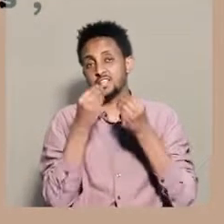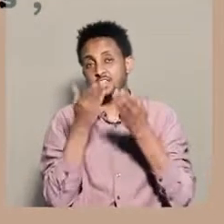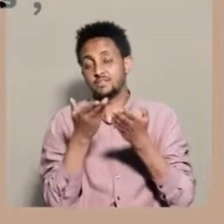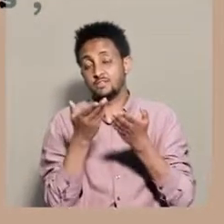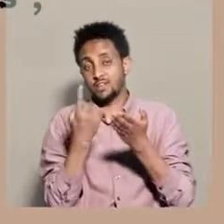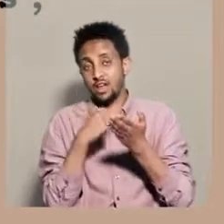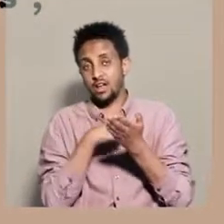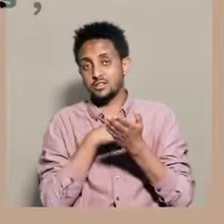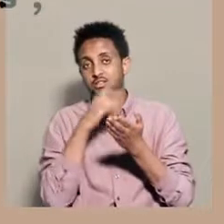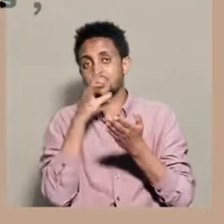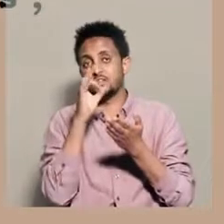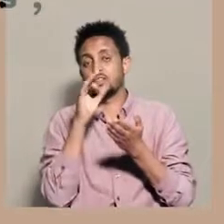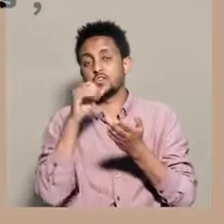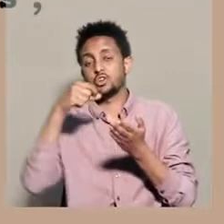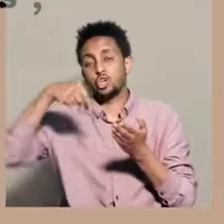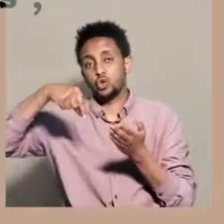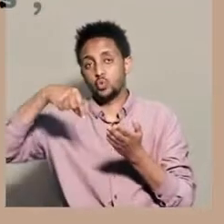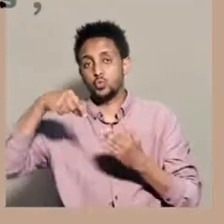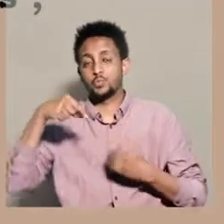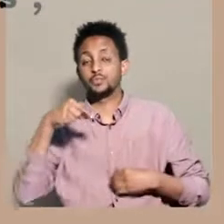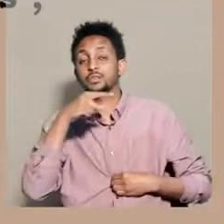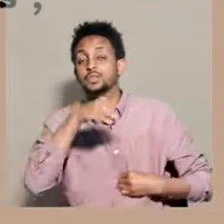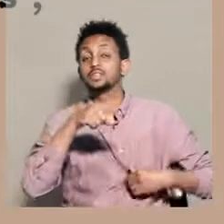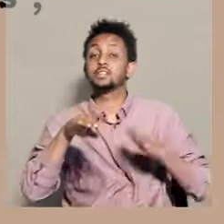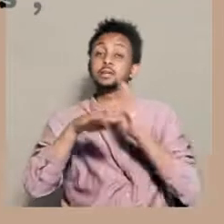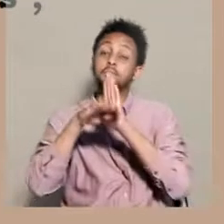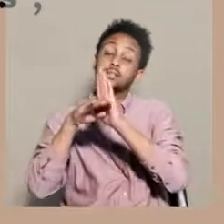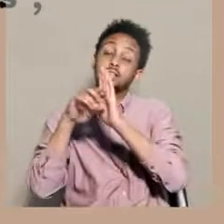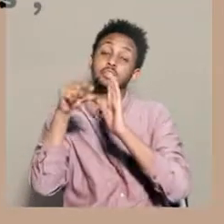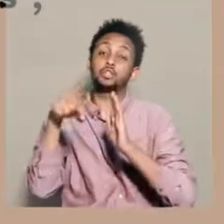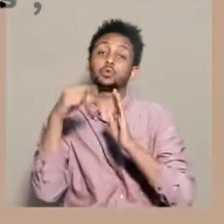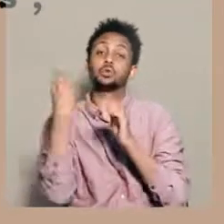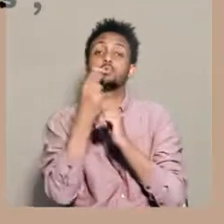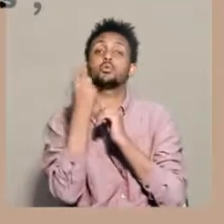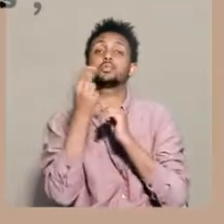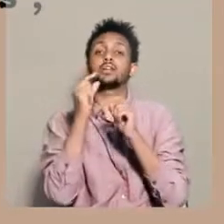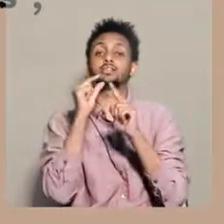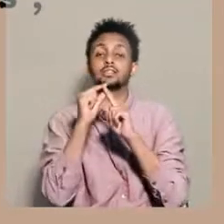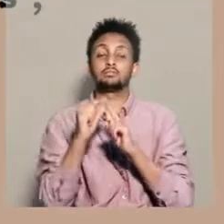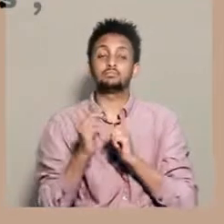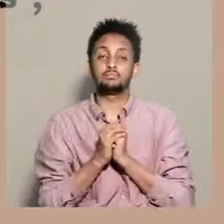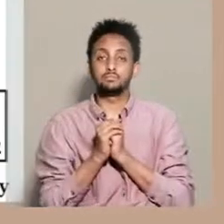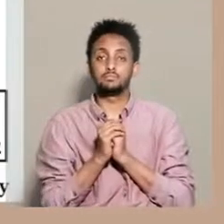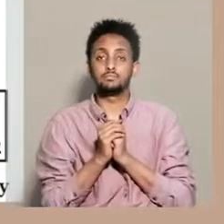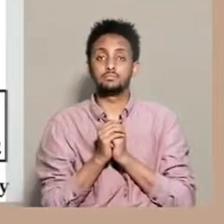as flow rate Q. This is how we represent flow rate, and it's very important term.